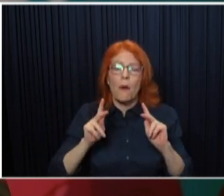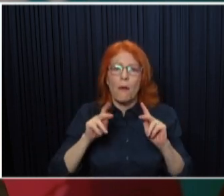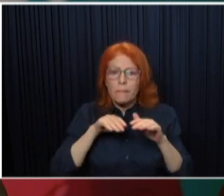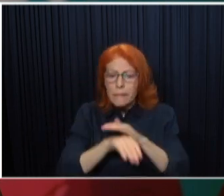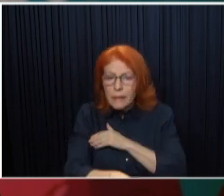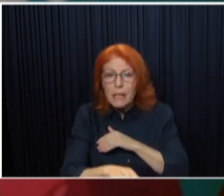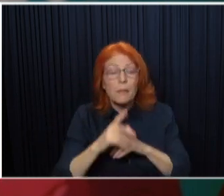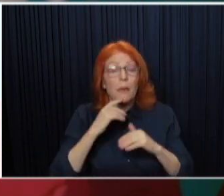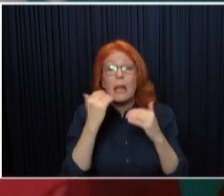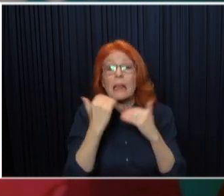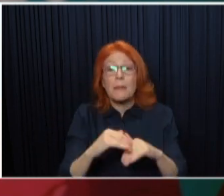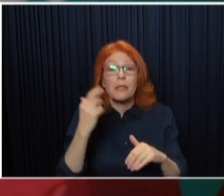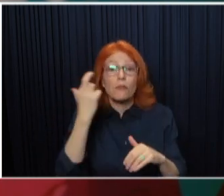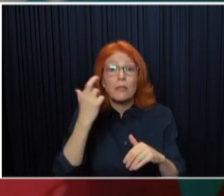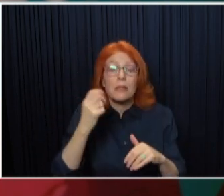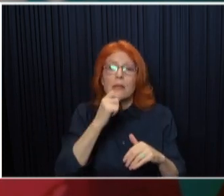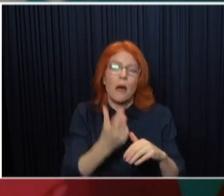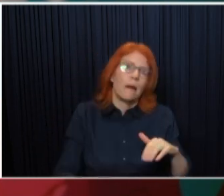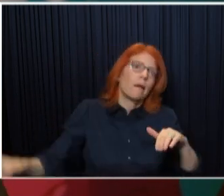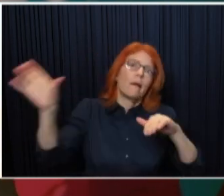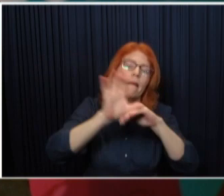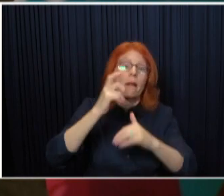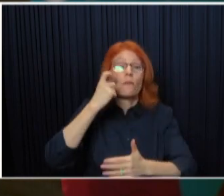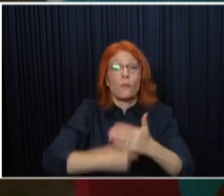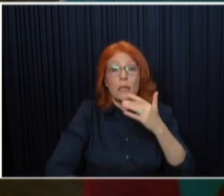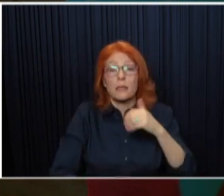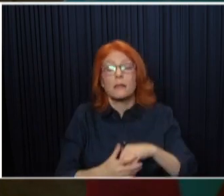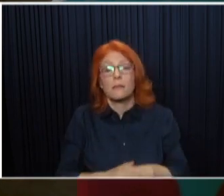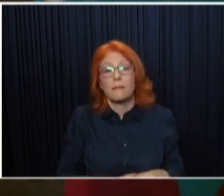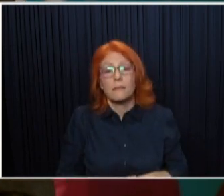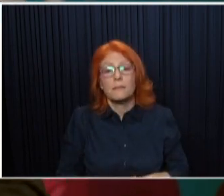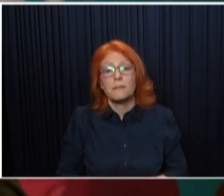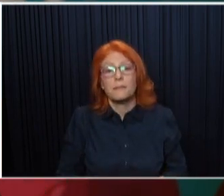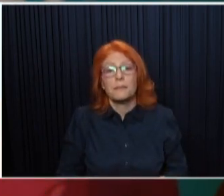limiting factors can be not jacking up the prices because of everything.